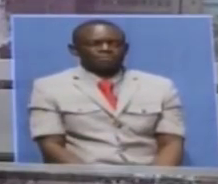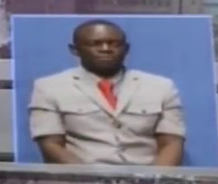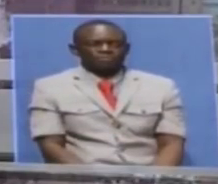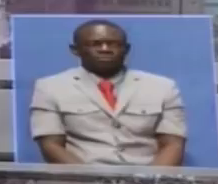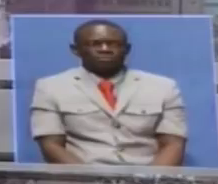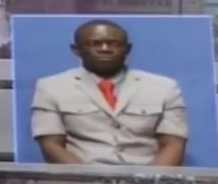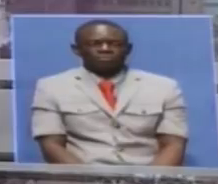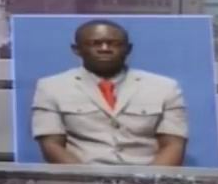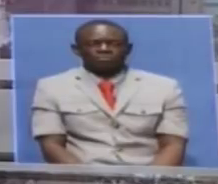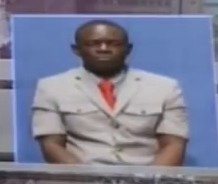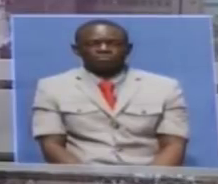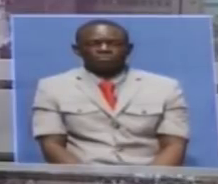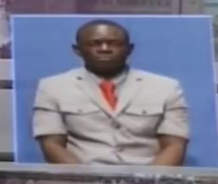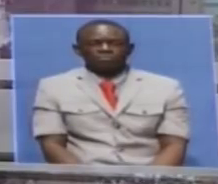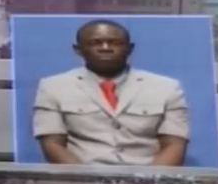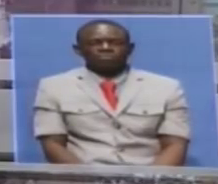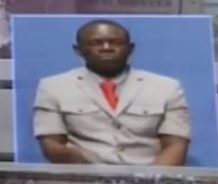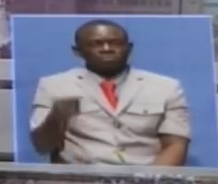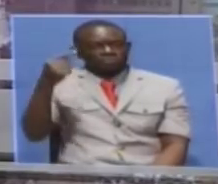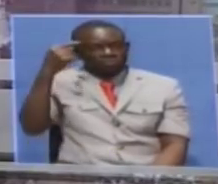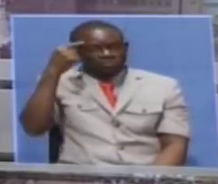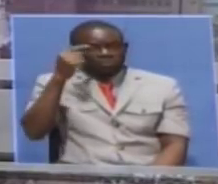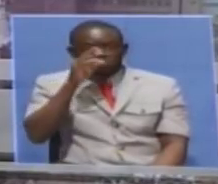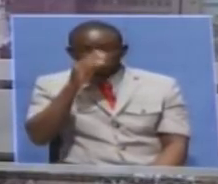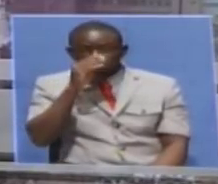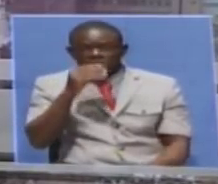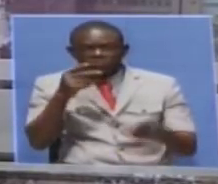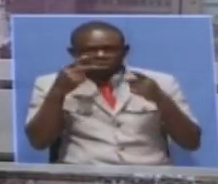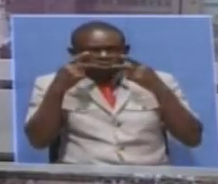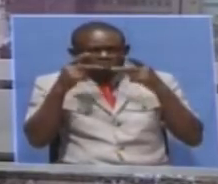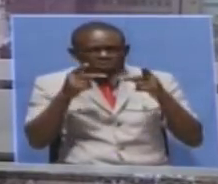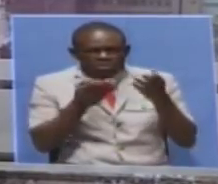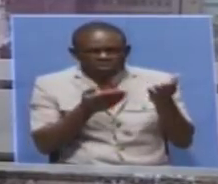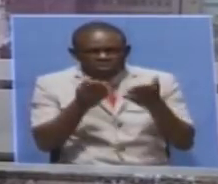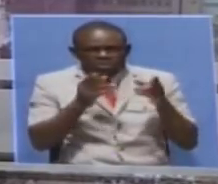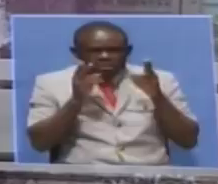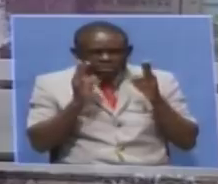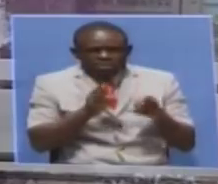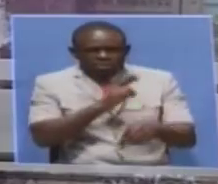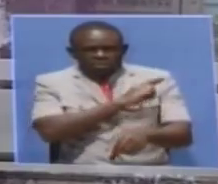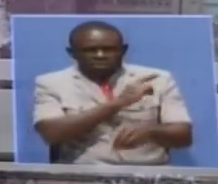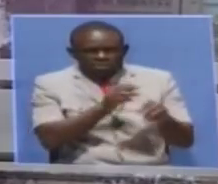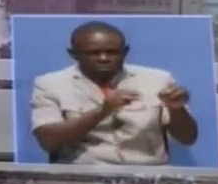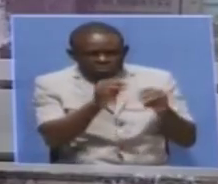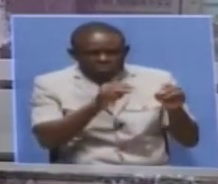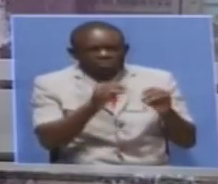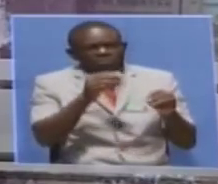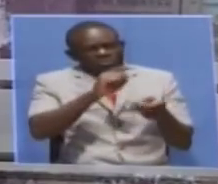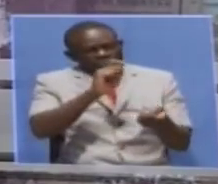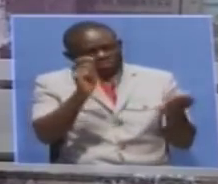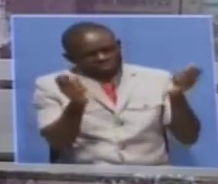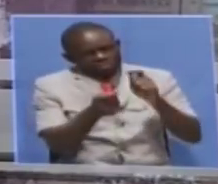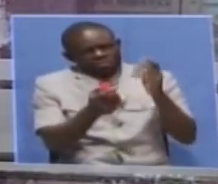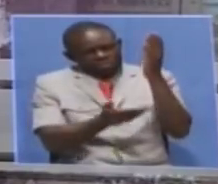Government says it is reforming public service human resource management to decentralize the system and enhance service